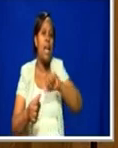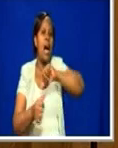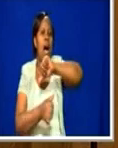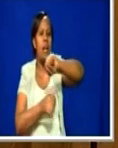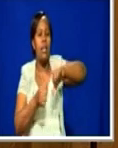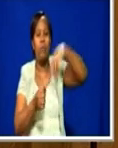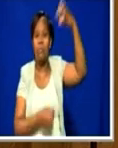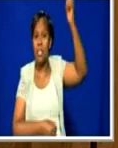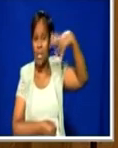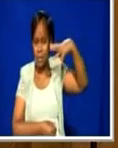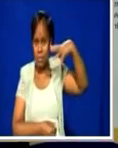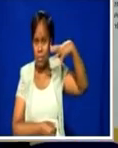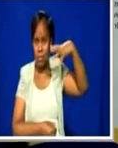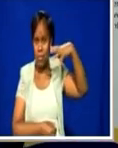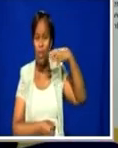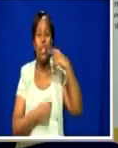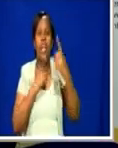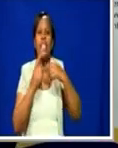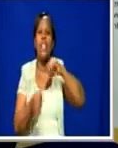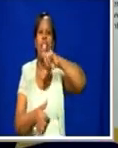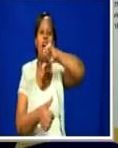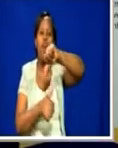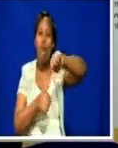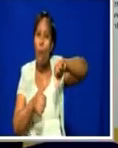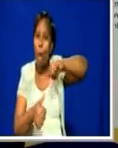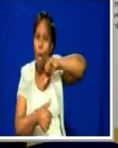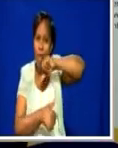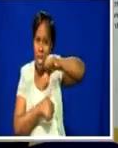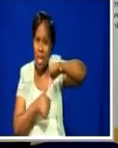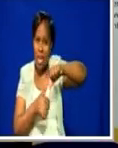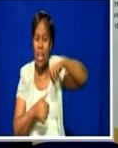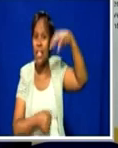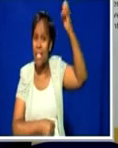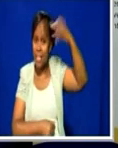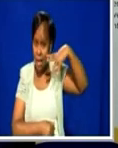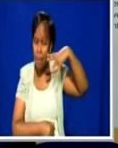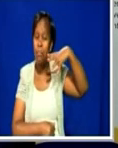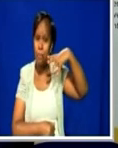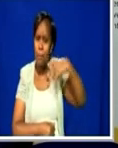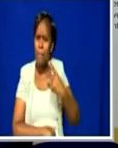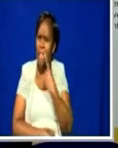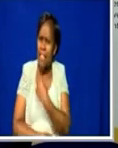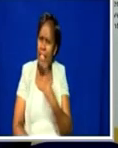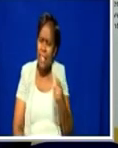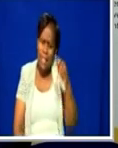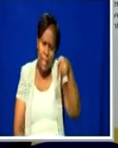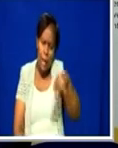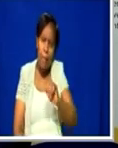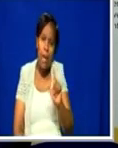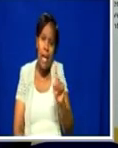the sun. So you can say they are revolving They are around revolving. the sun. Yes. Yes. But now, each and every